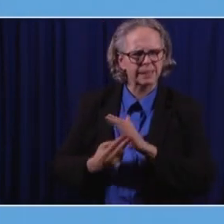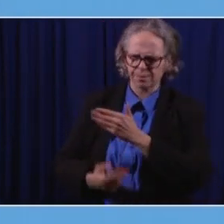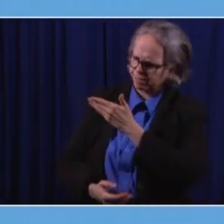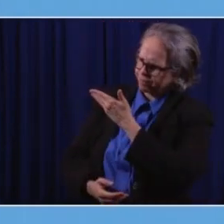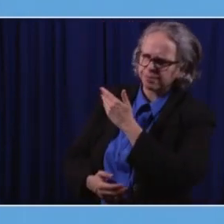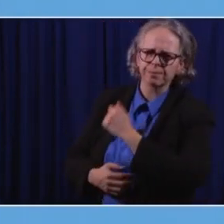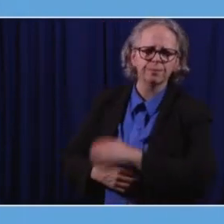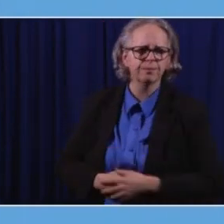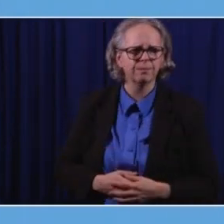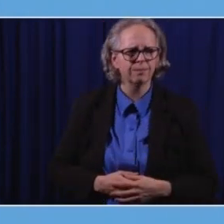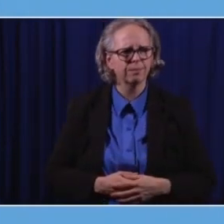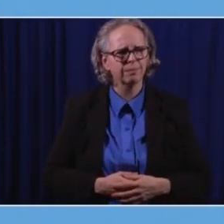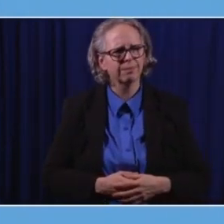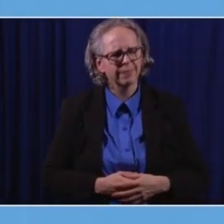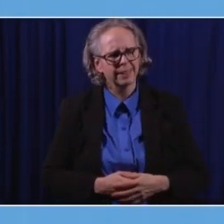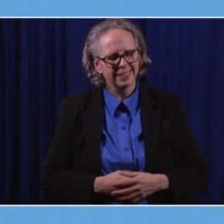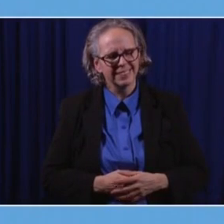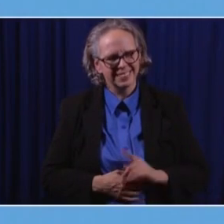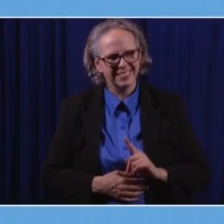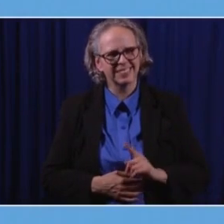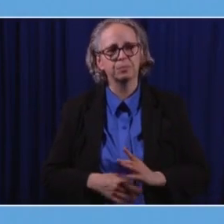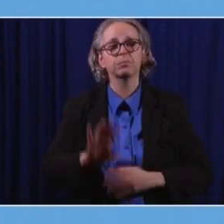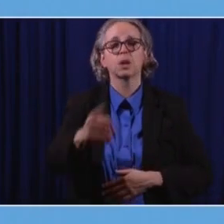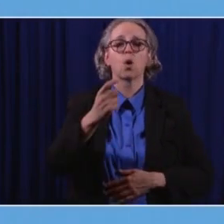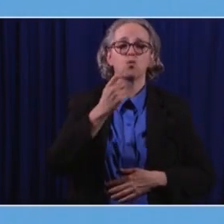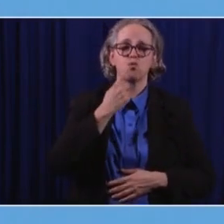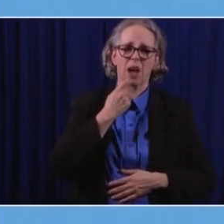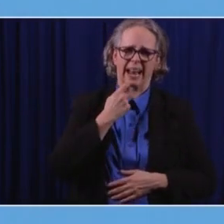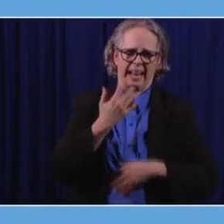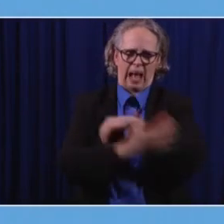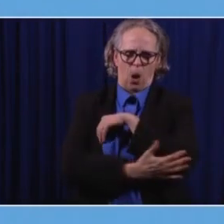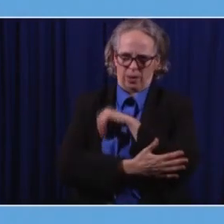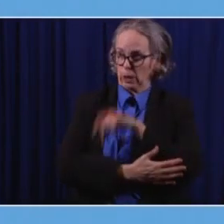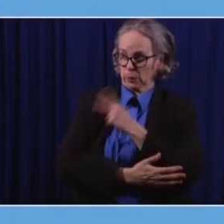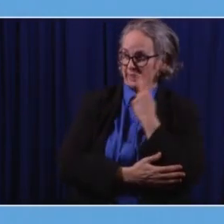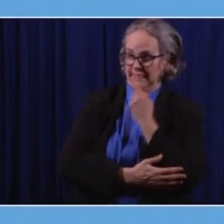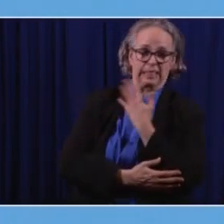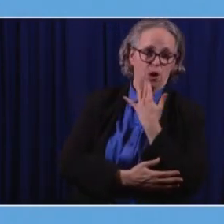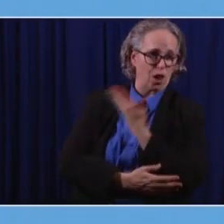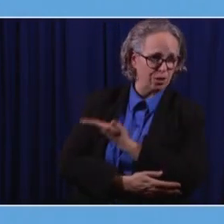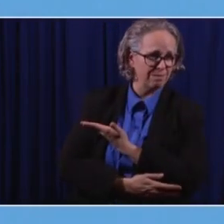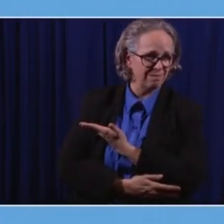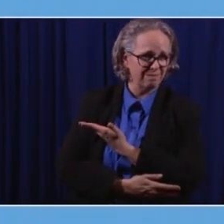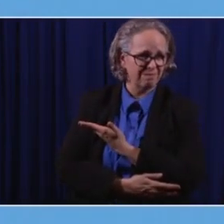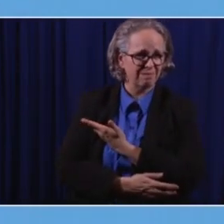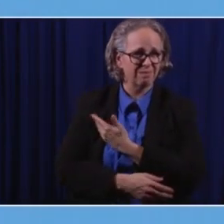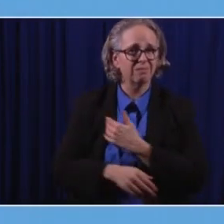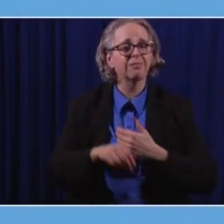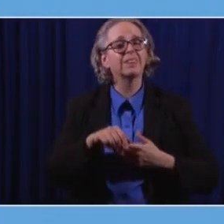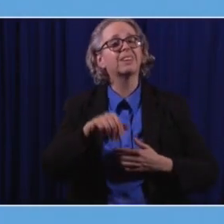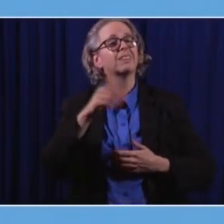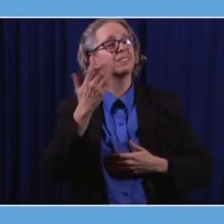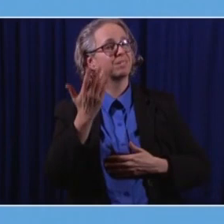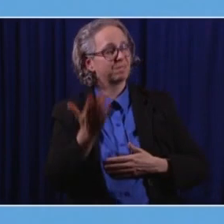we've only put on the slide the red, which are the red counties, and the other counties that you see there